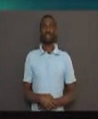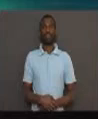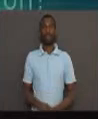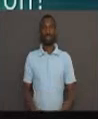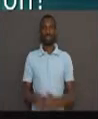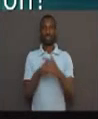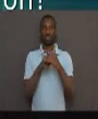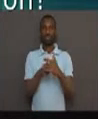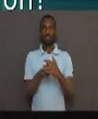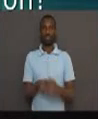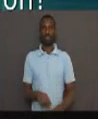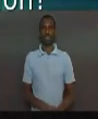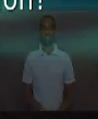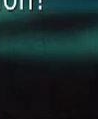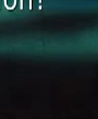Begin.